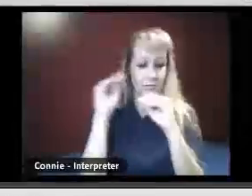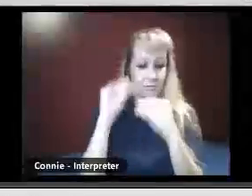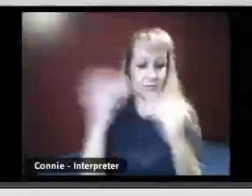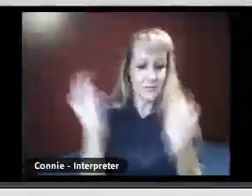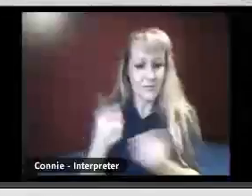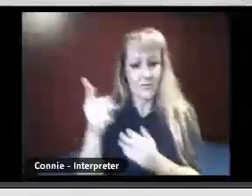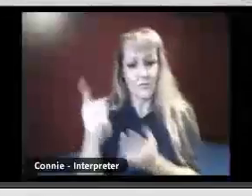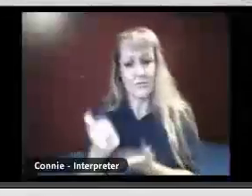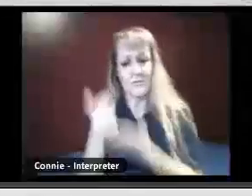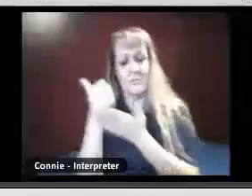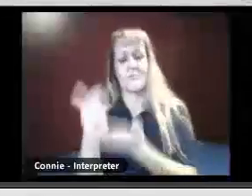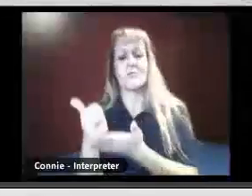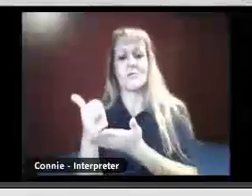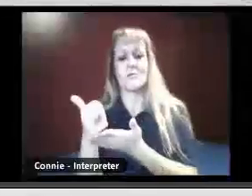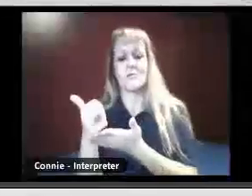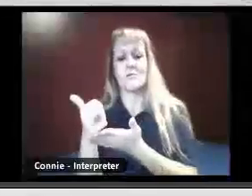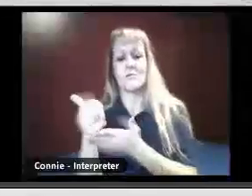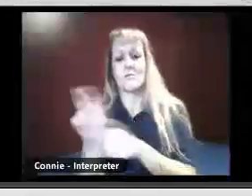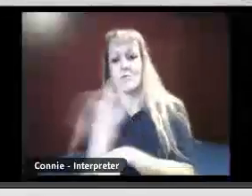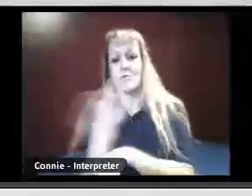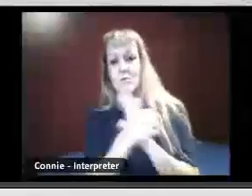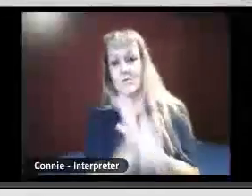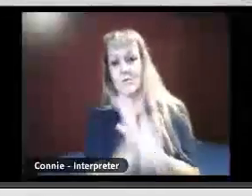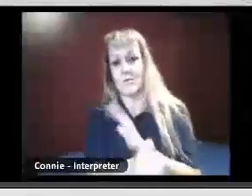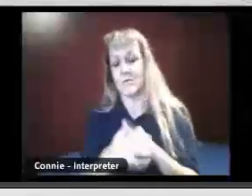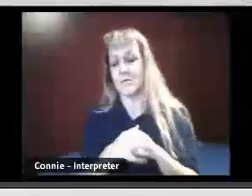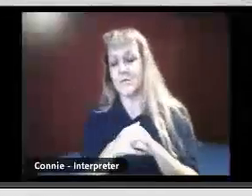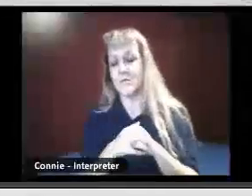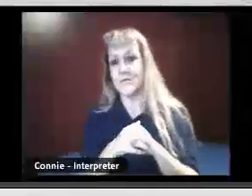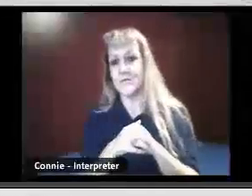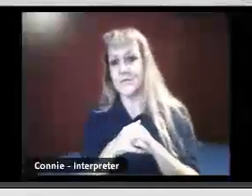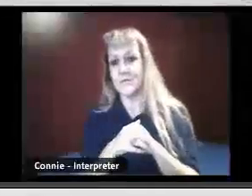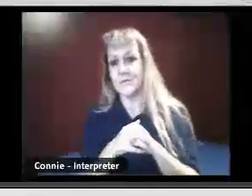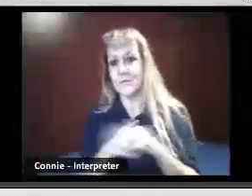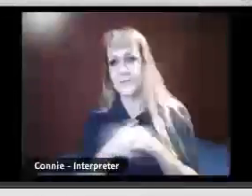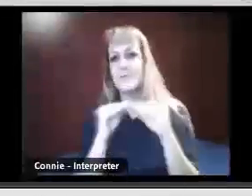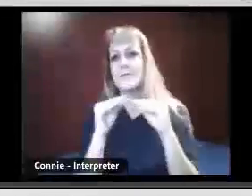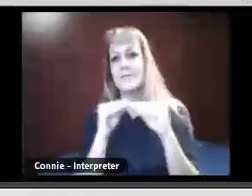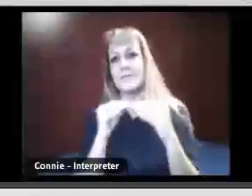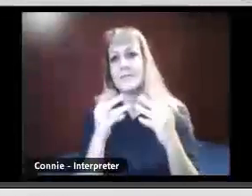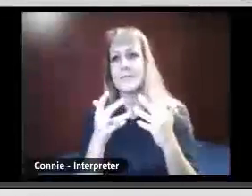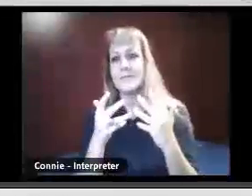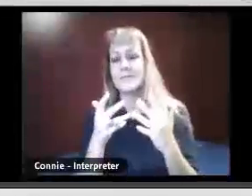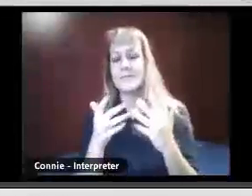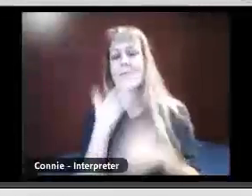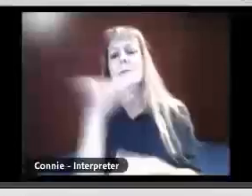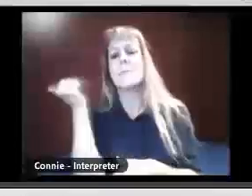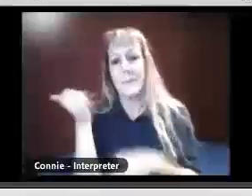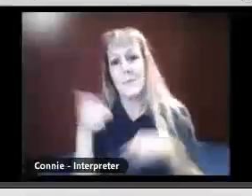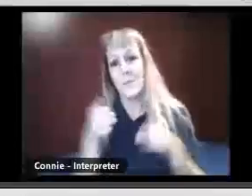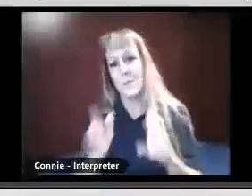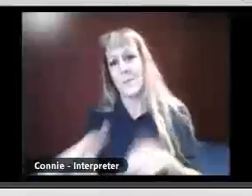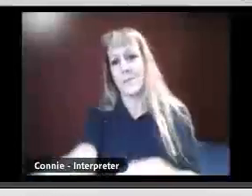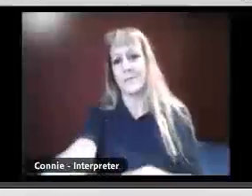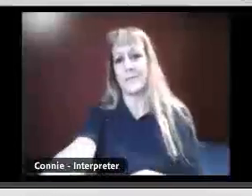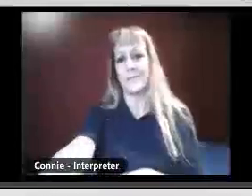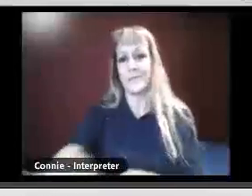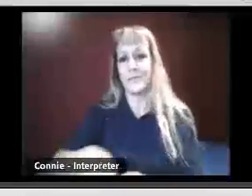helped you manage it a bit constructively, or a bit more constructively, let's put it that way.